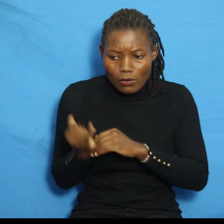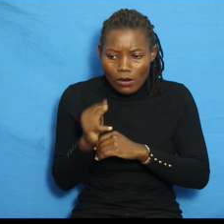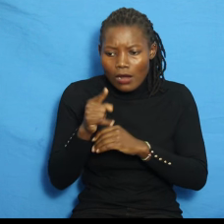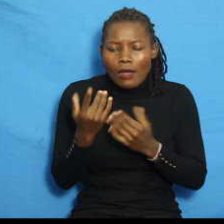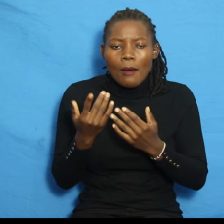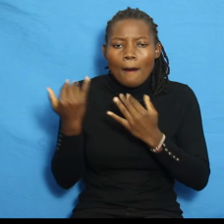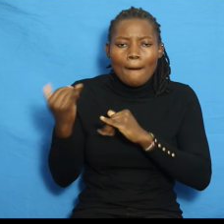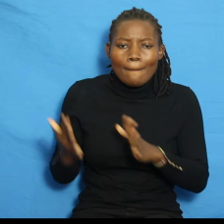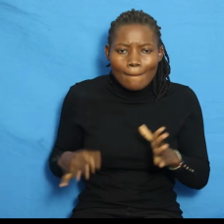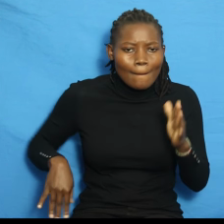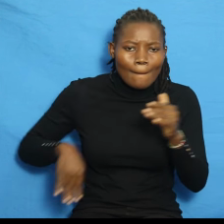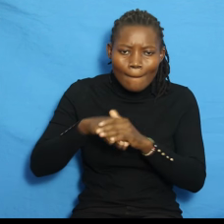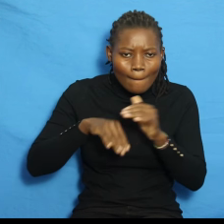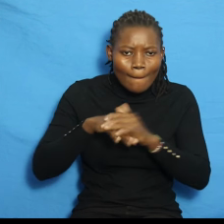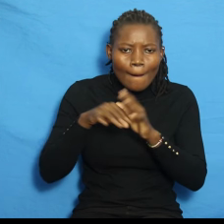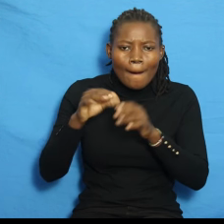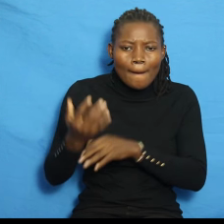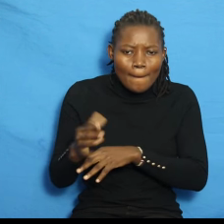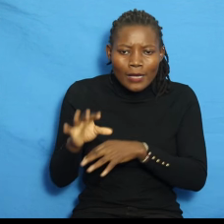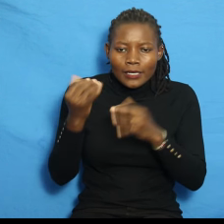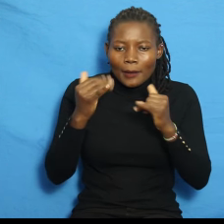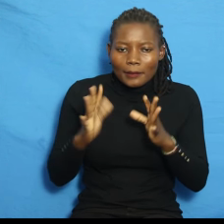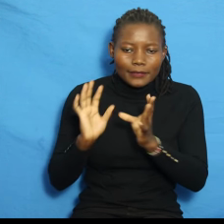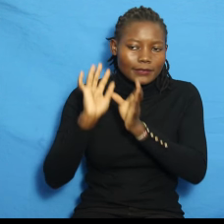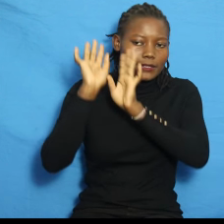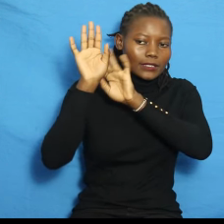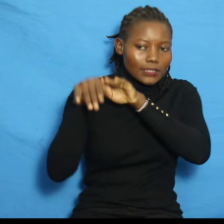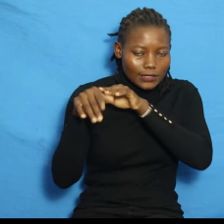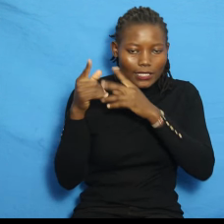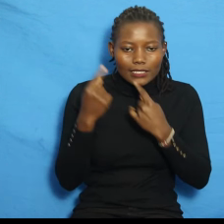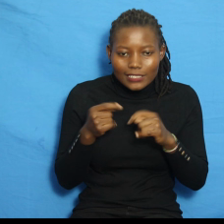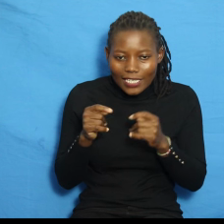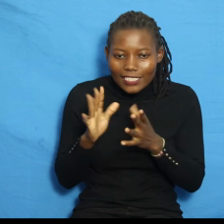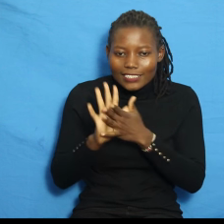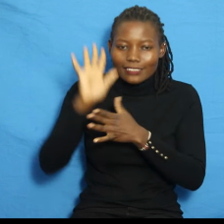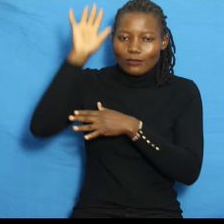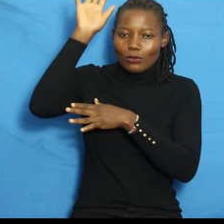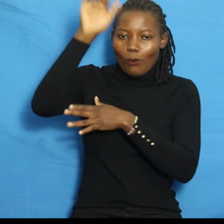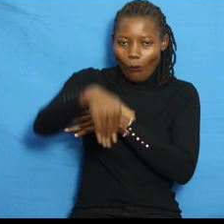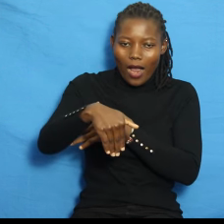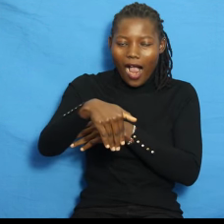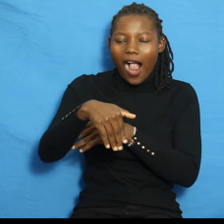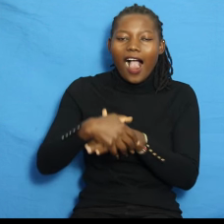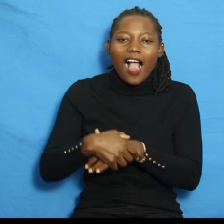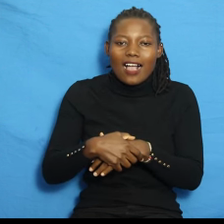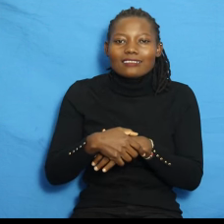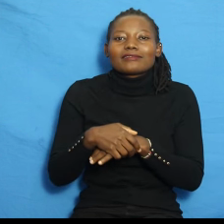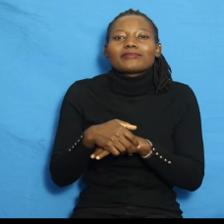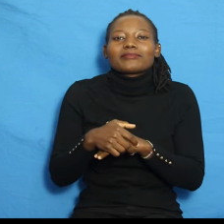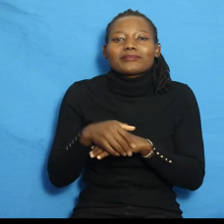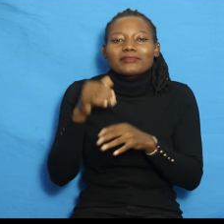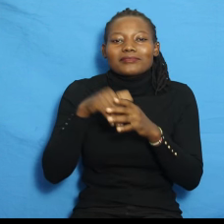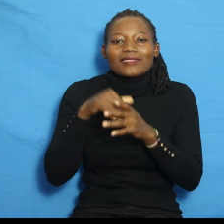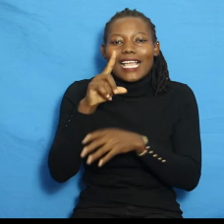kicking a soccer ball, you have a basketball player trying. Is it called dunking in a no